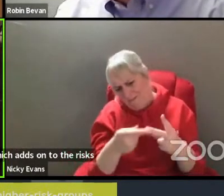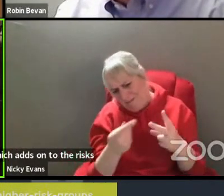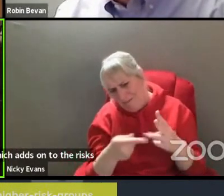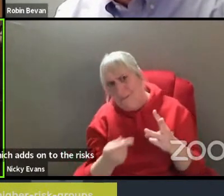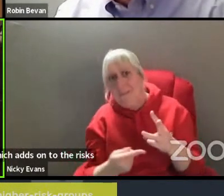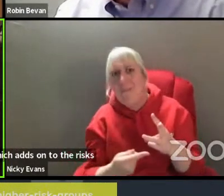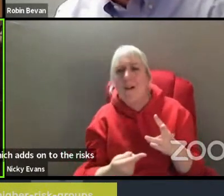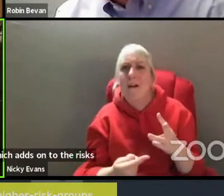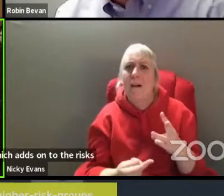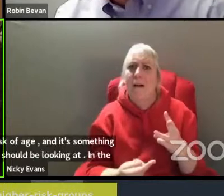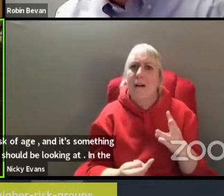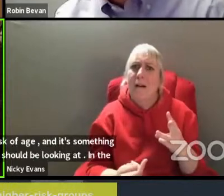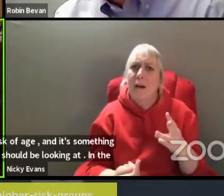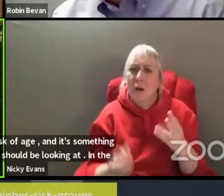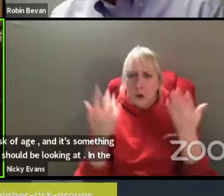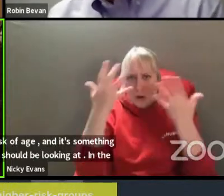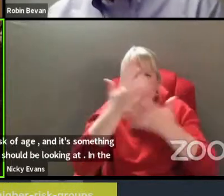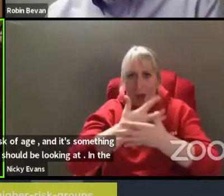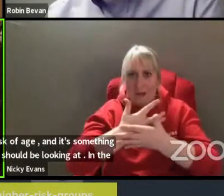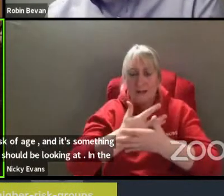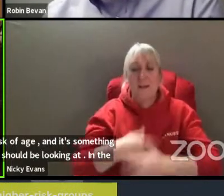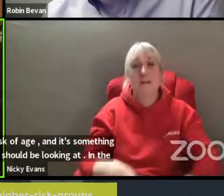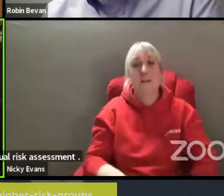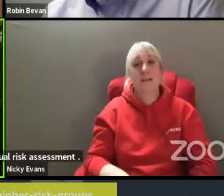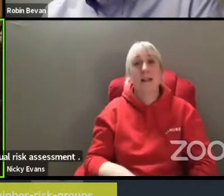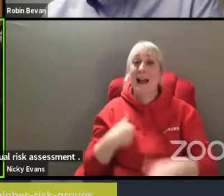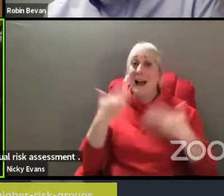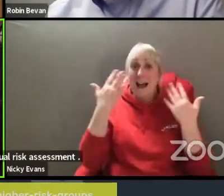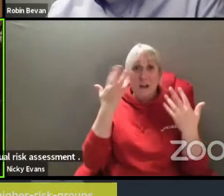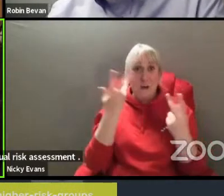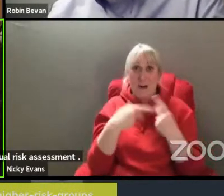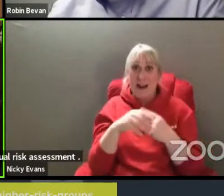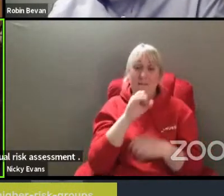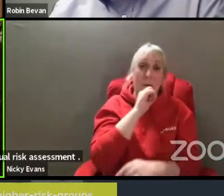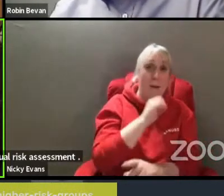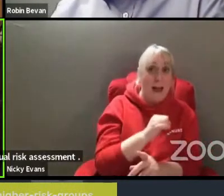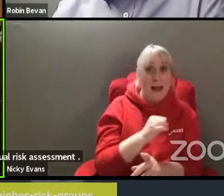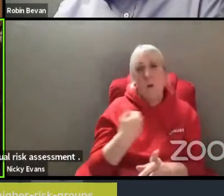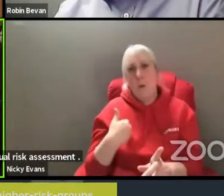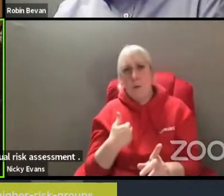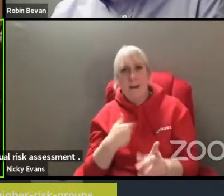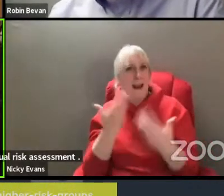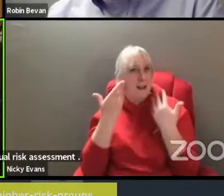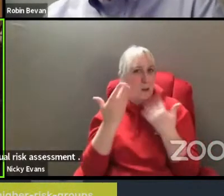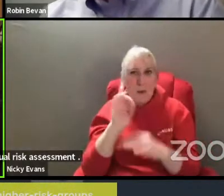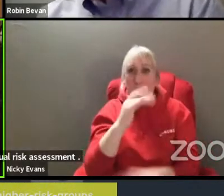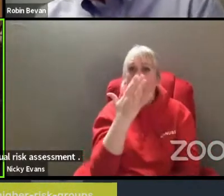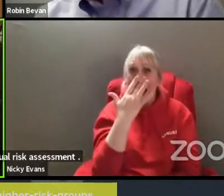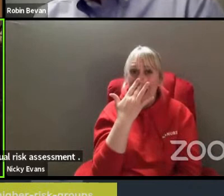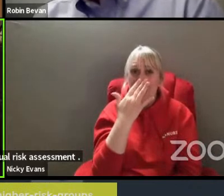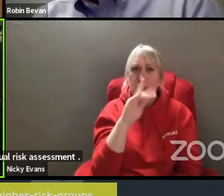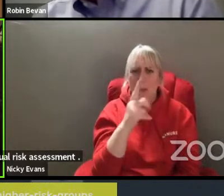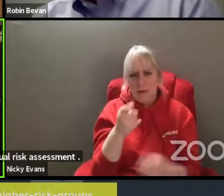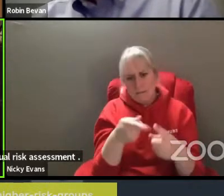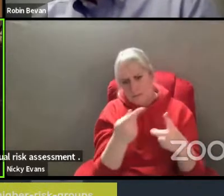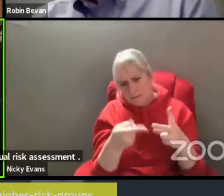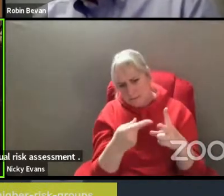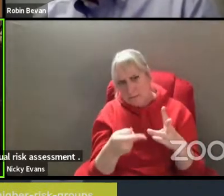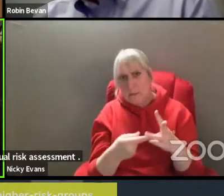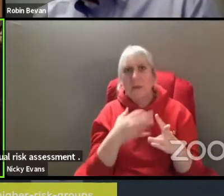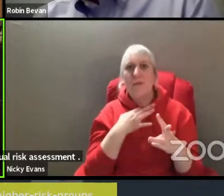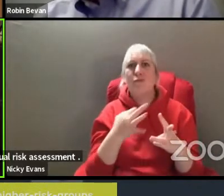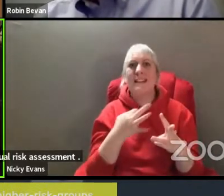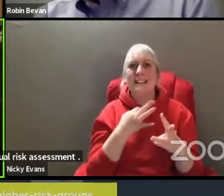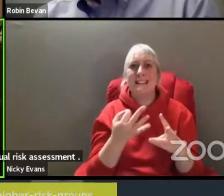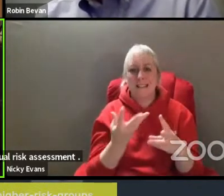don't know. I don't know whether you're a man or a woman. I don't know how old you are. But certainly all those things can add together. So